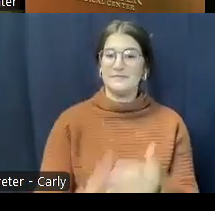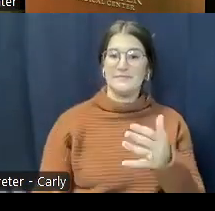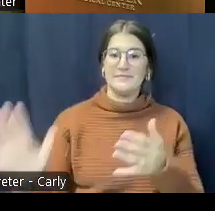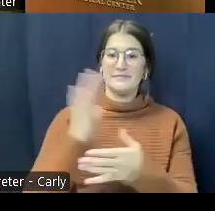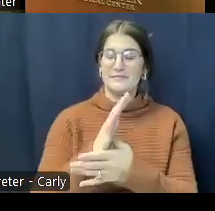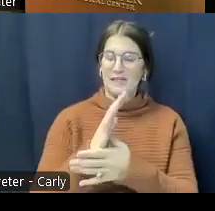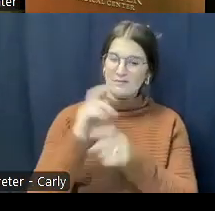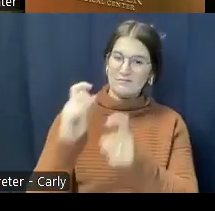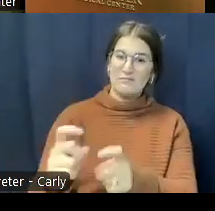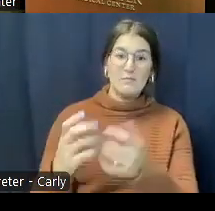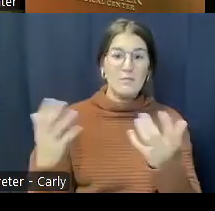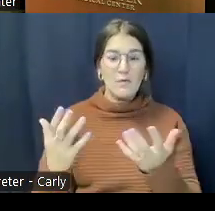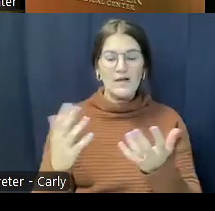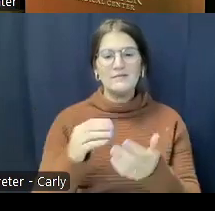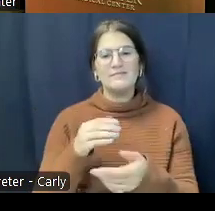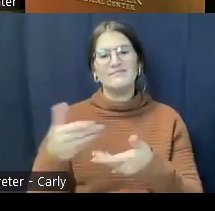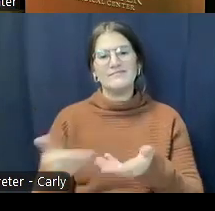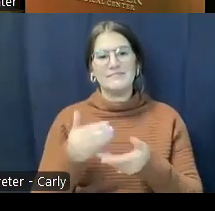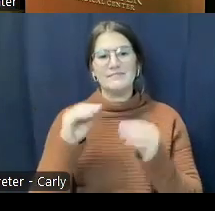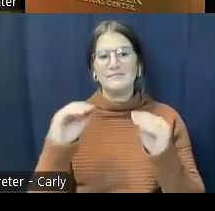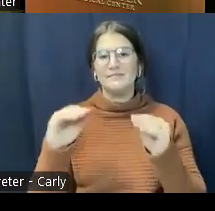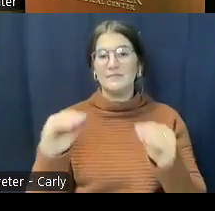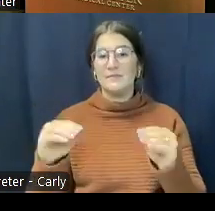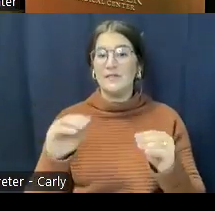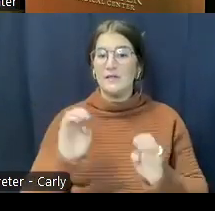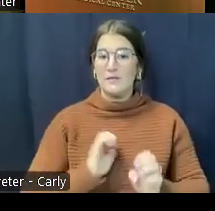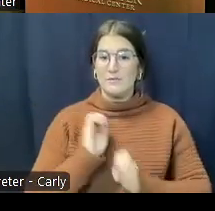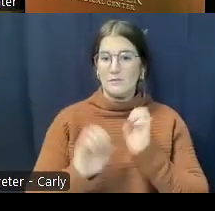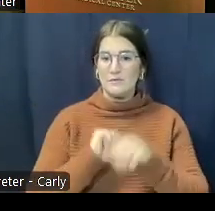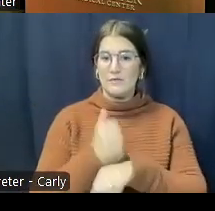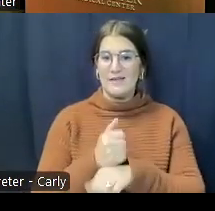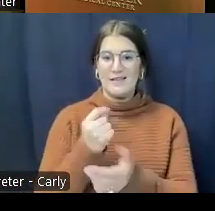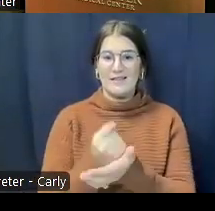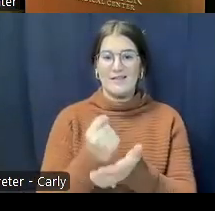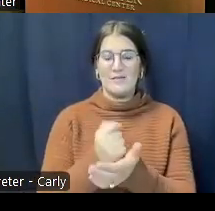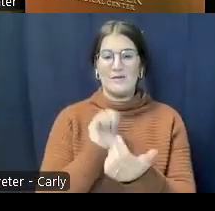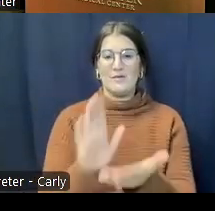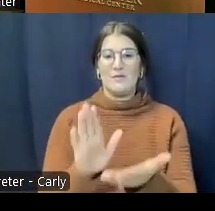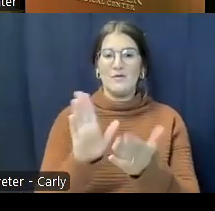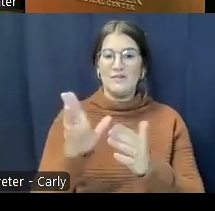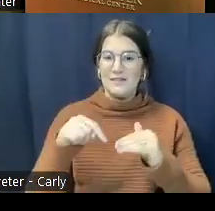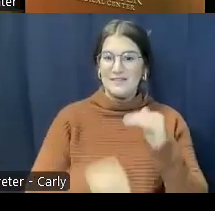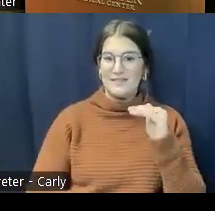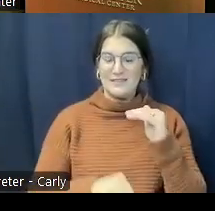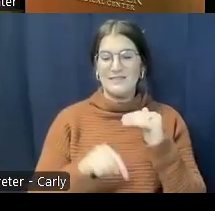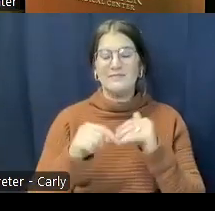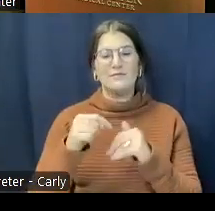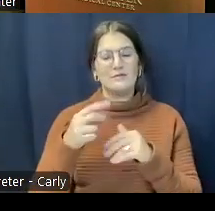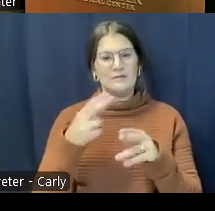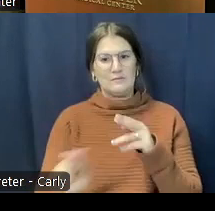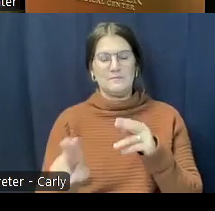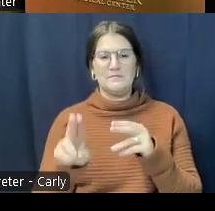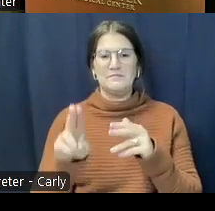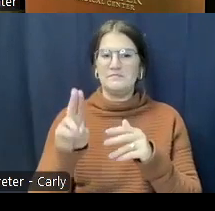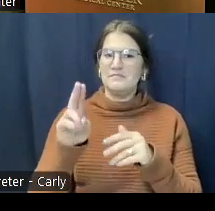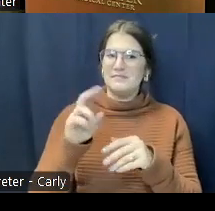has been the introduction of teaching of the emotional-based therapy approach, intensive short-term dynamic